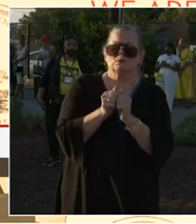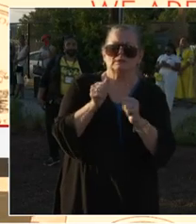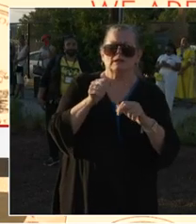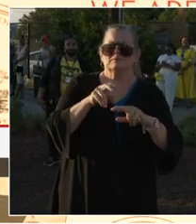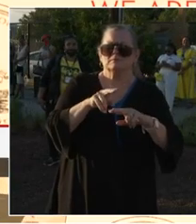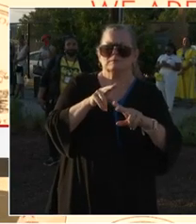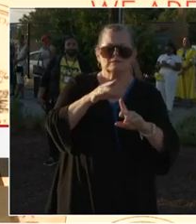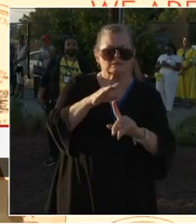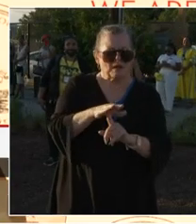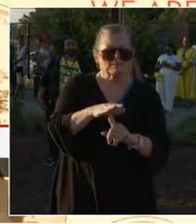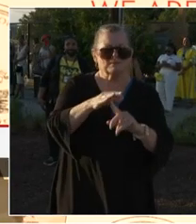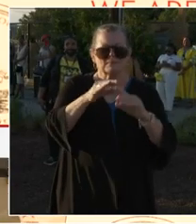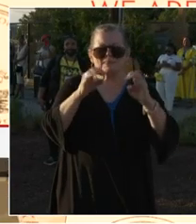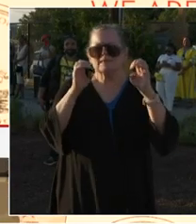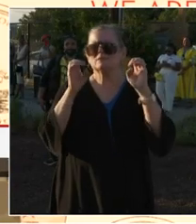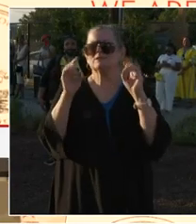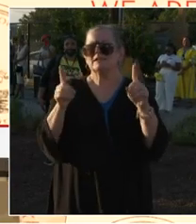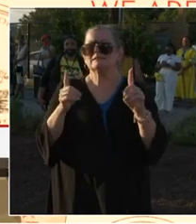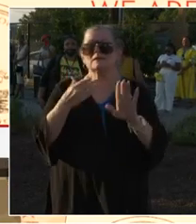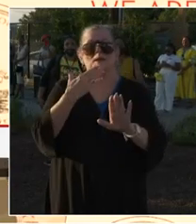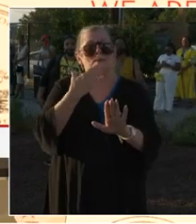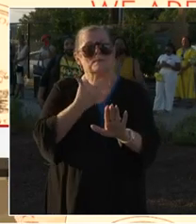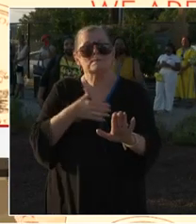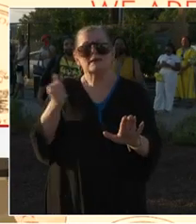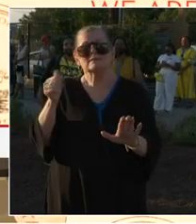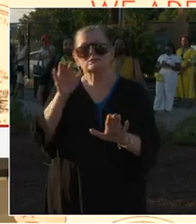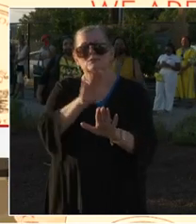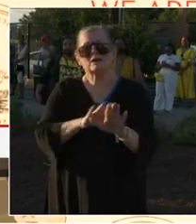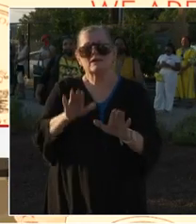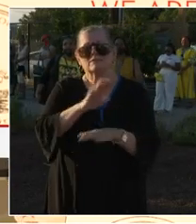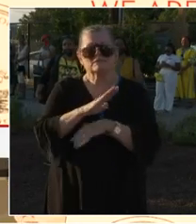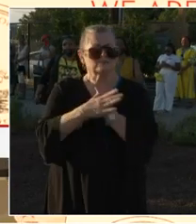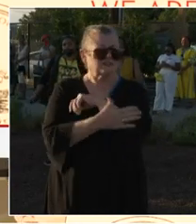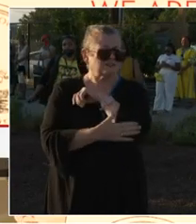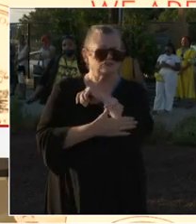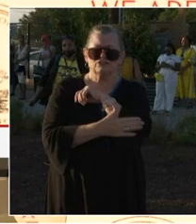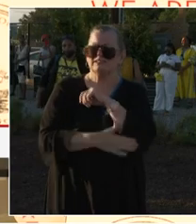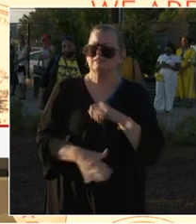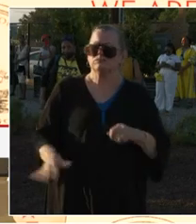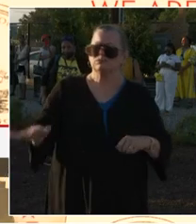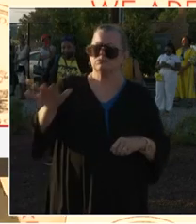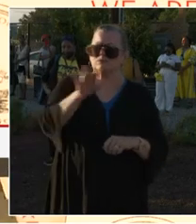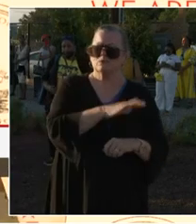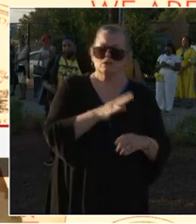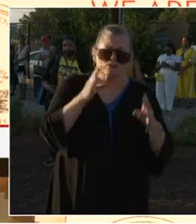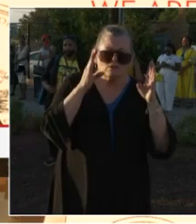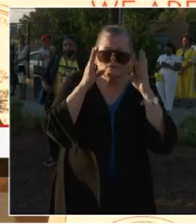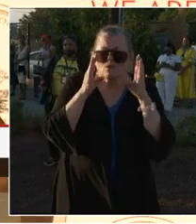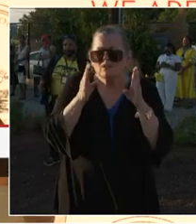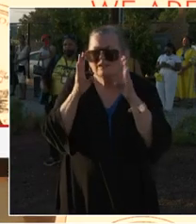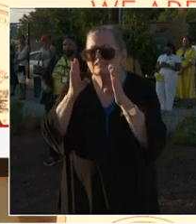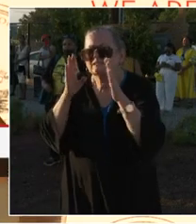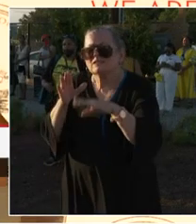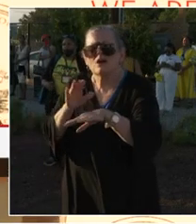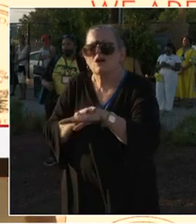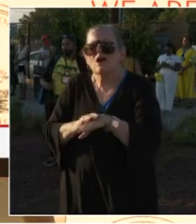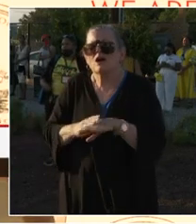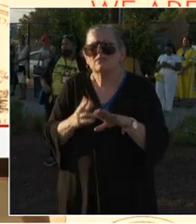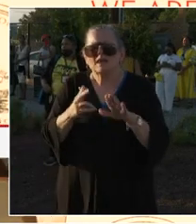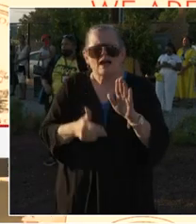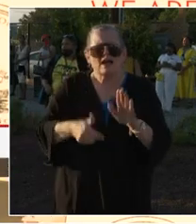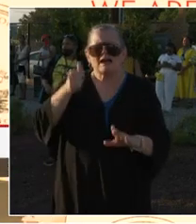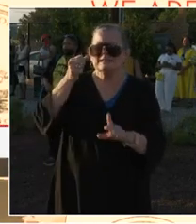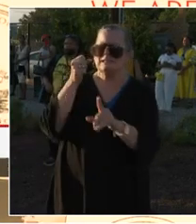think the best in the nation. And we are very, very focused on the high-impact tutoring that they need,